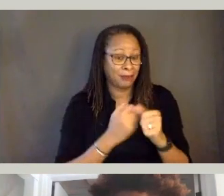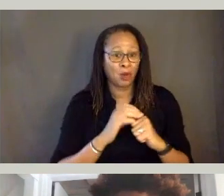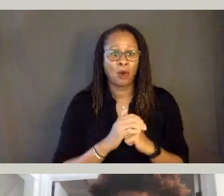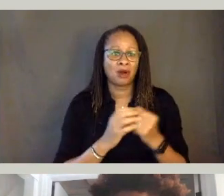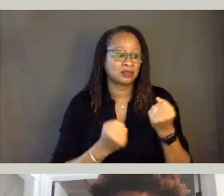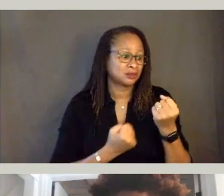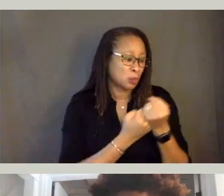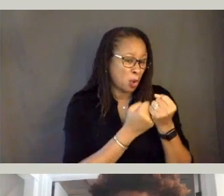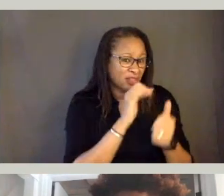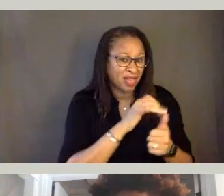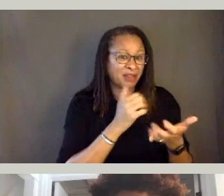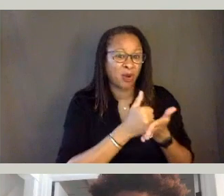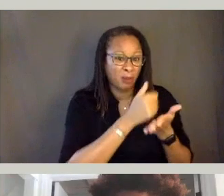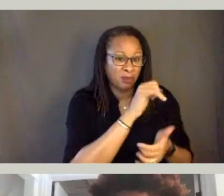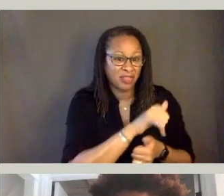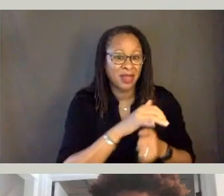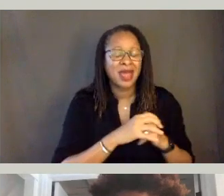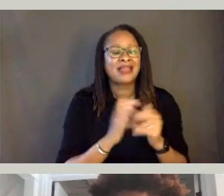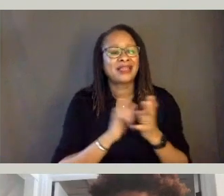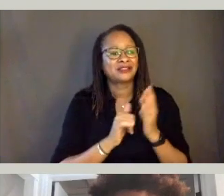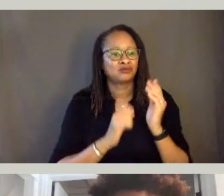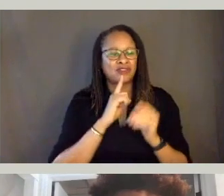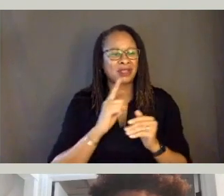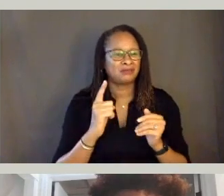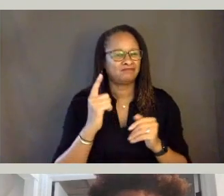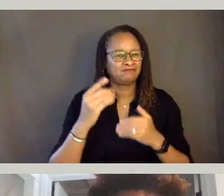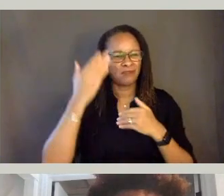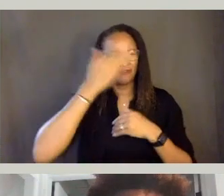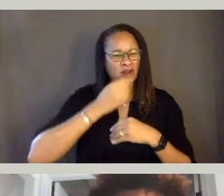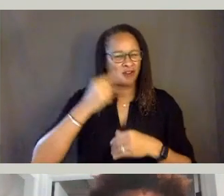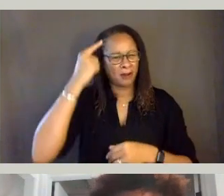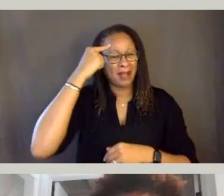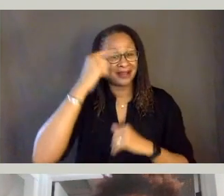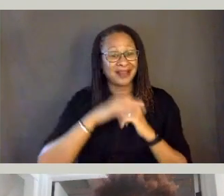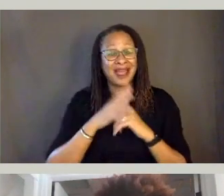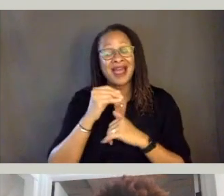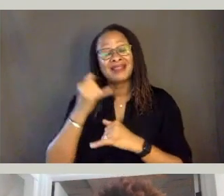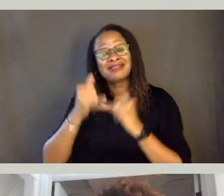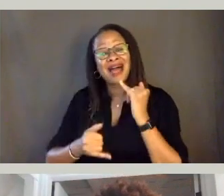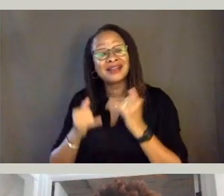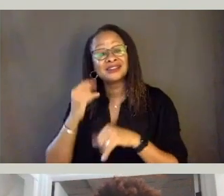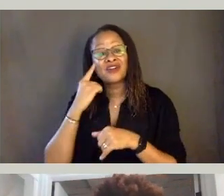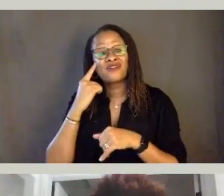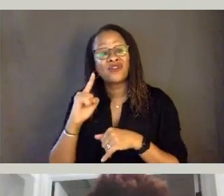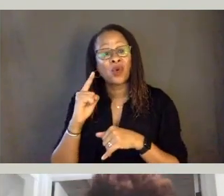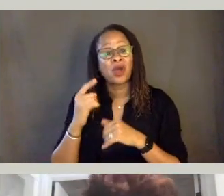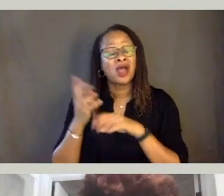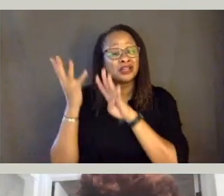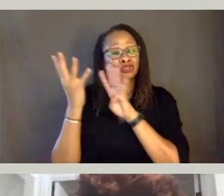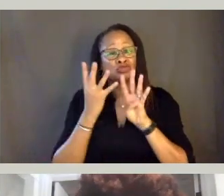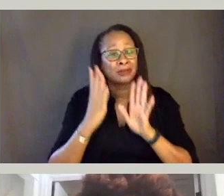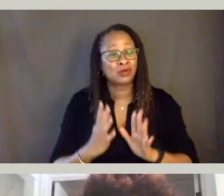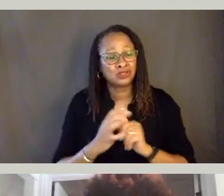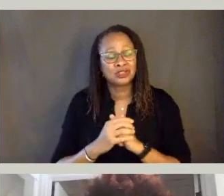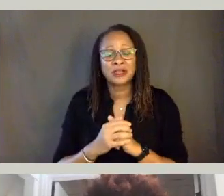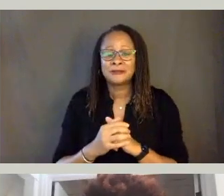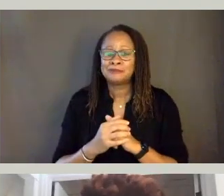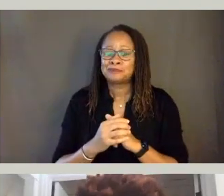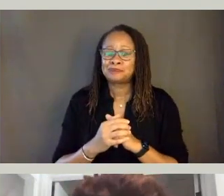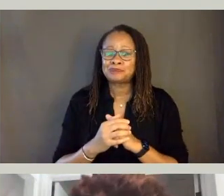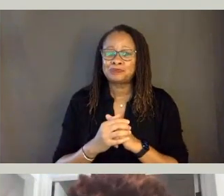that is top of our mind. And then lastly, you know, for in terms of, you know, the streamers, you know, to the degree to which